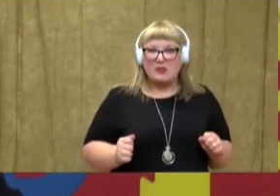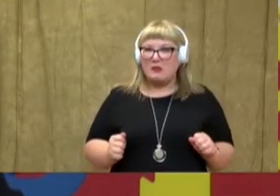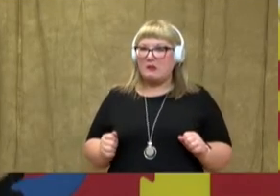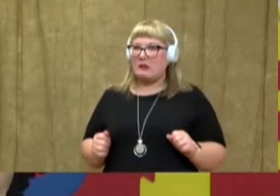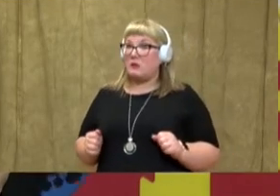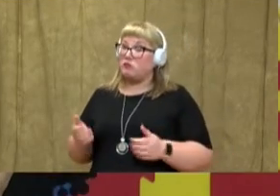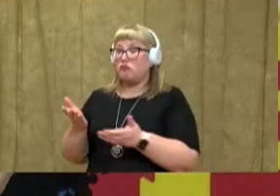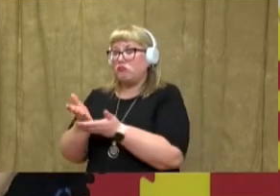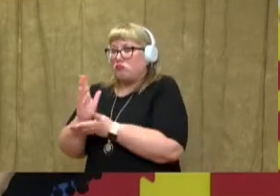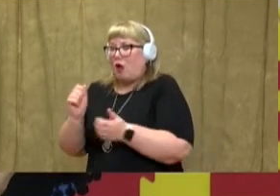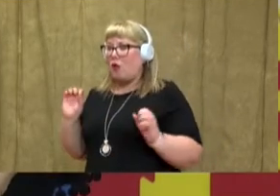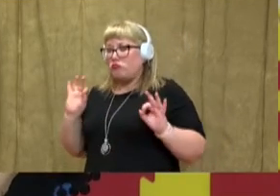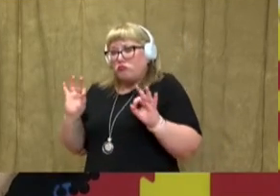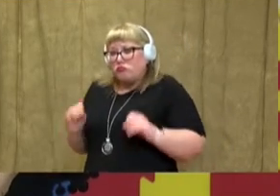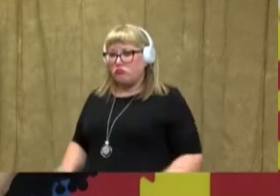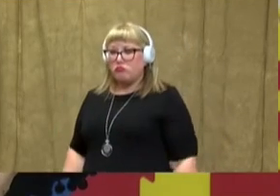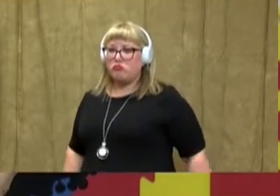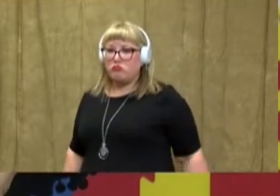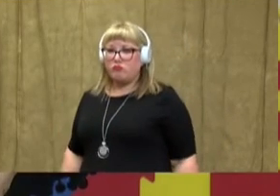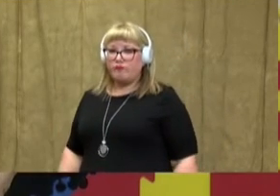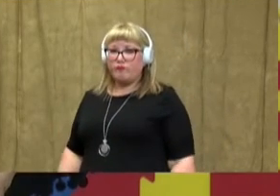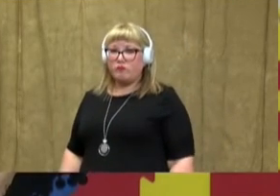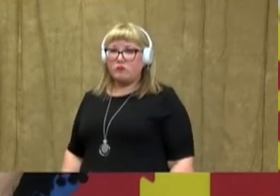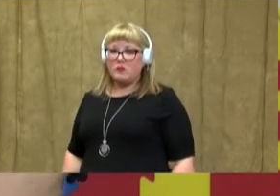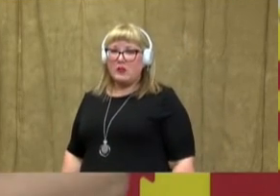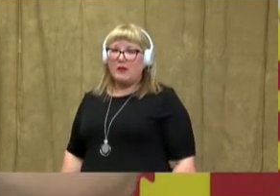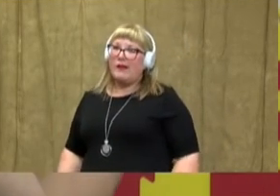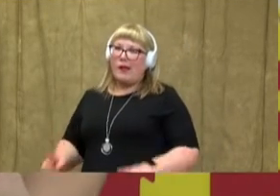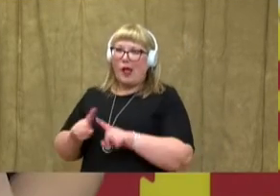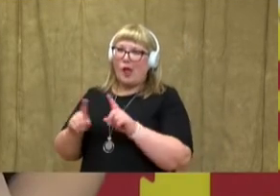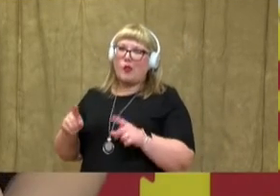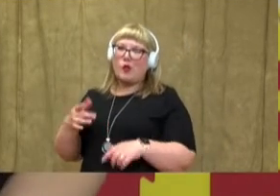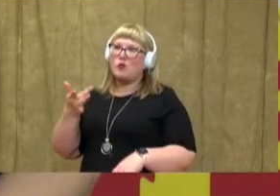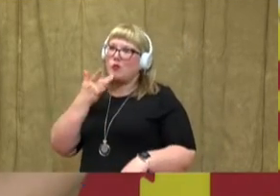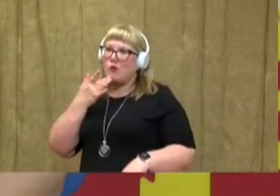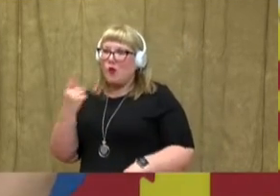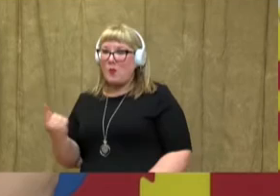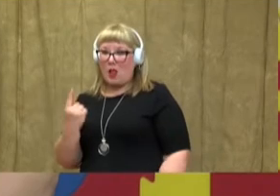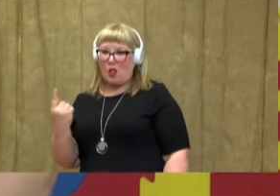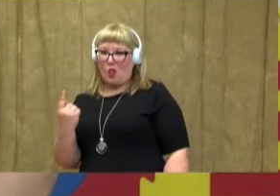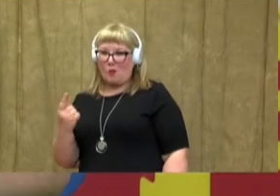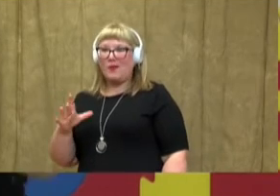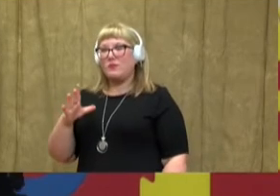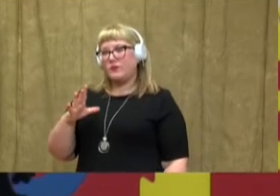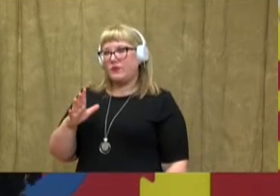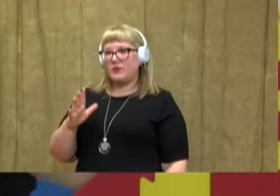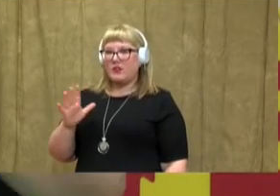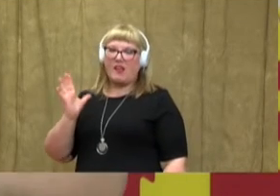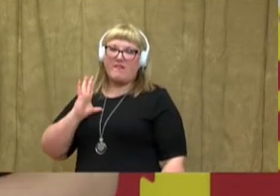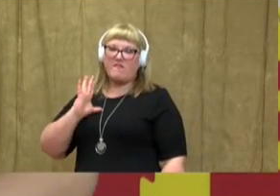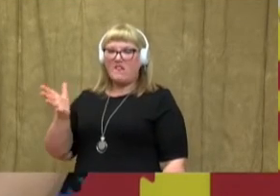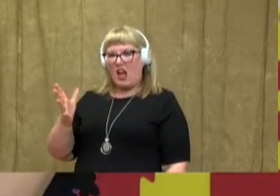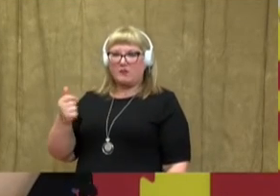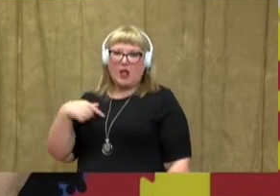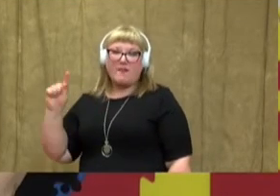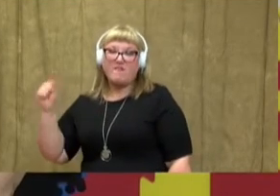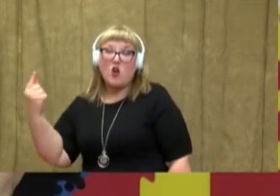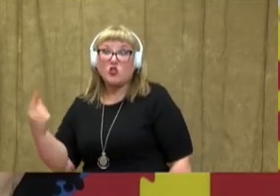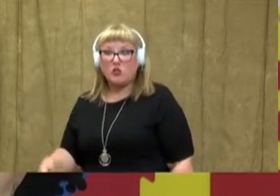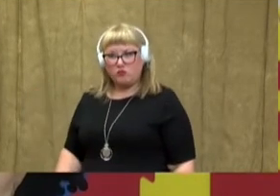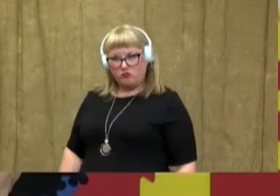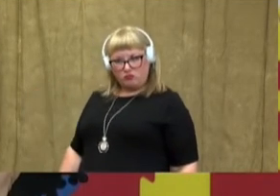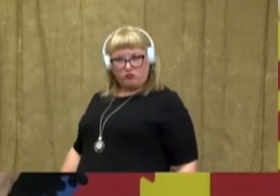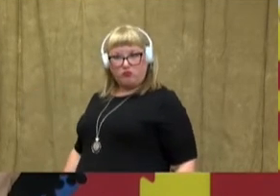All right, the caterpillar agreed, although she would rather have done it alone, but I get to go first.